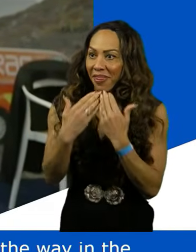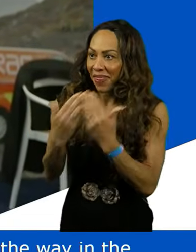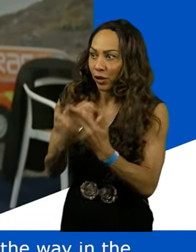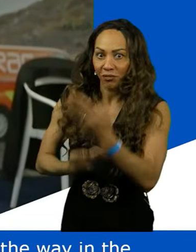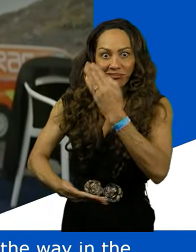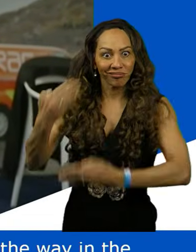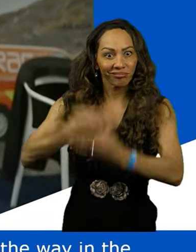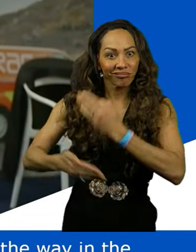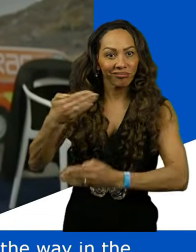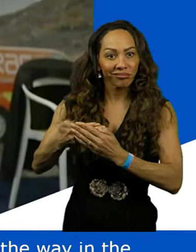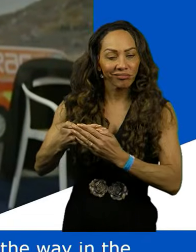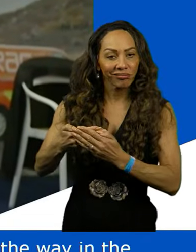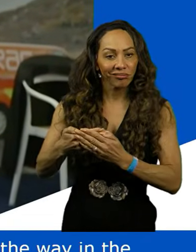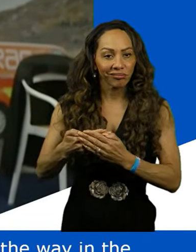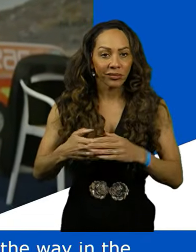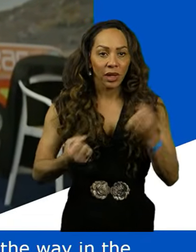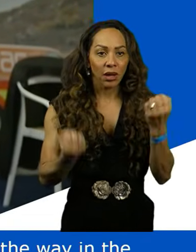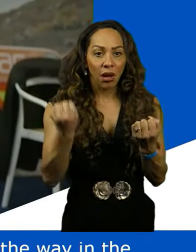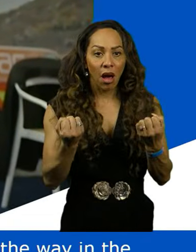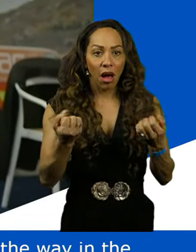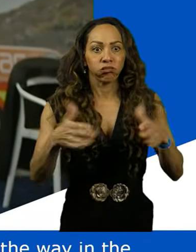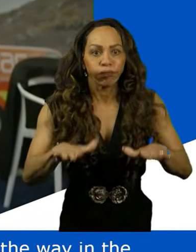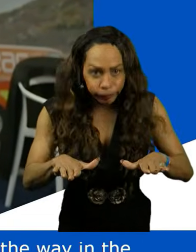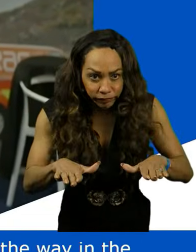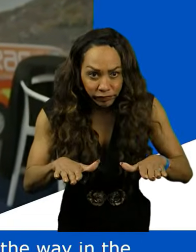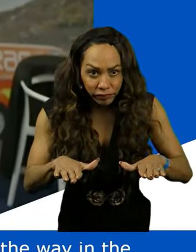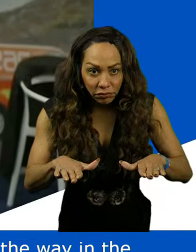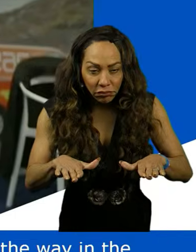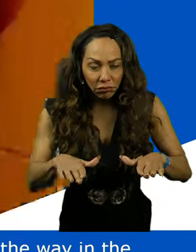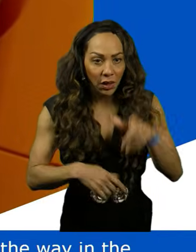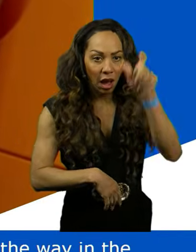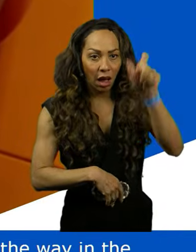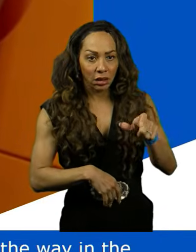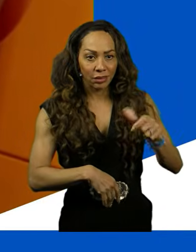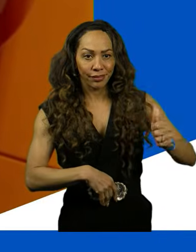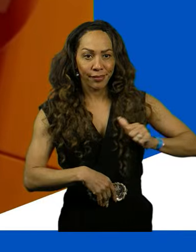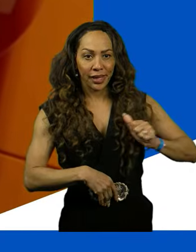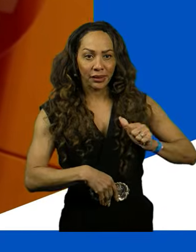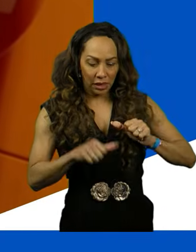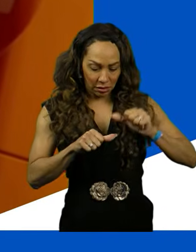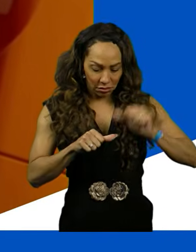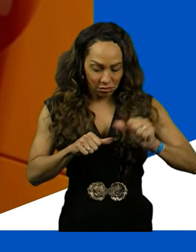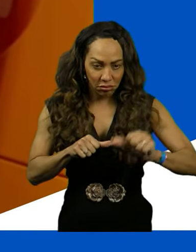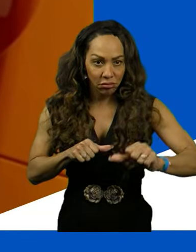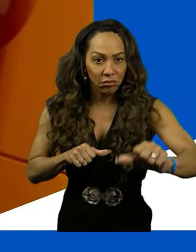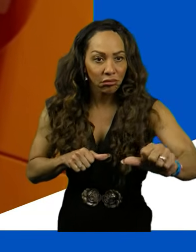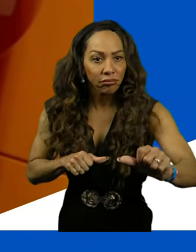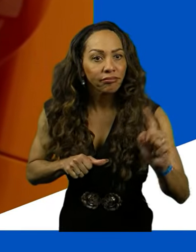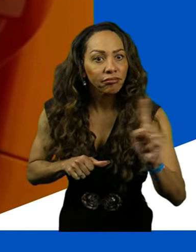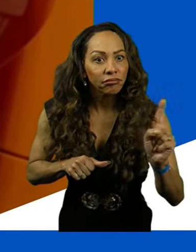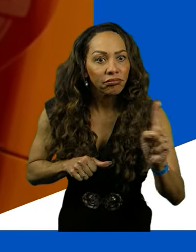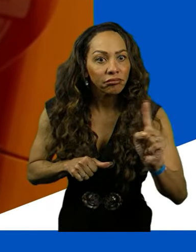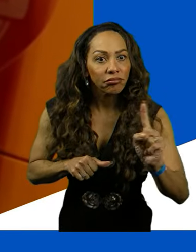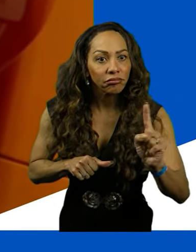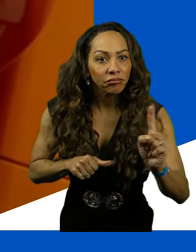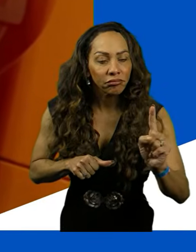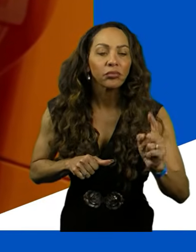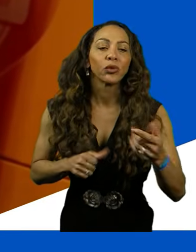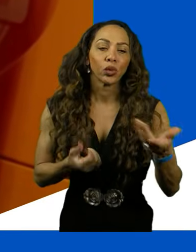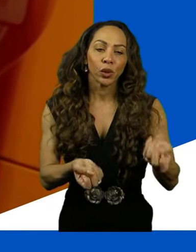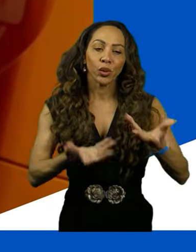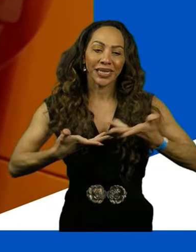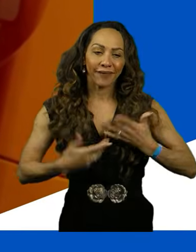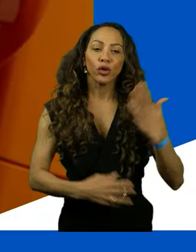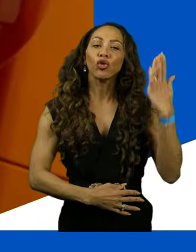you explain to us when a breakdown does happen, what can our customers expect? So what you can expect from us is that reassurance,